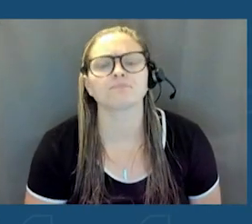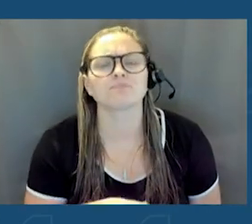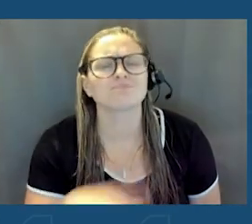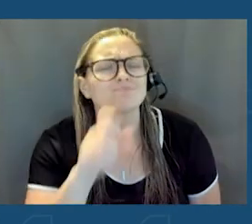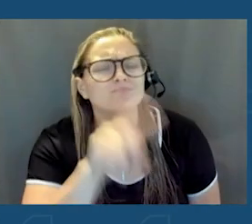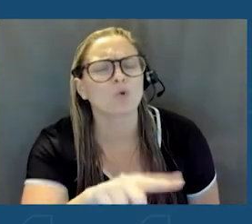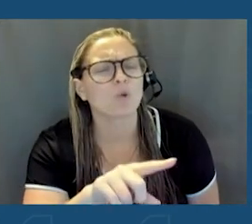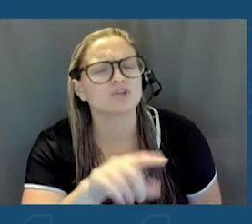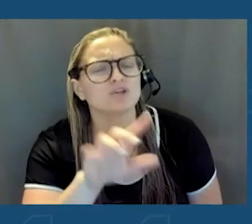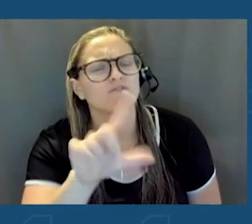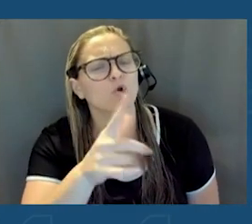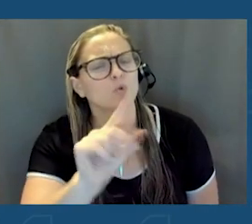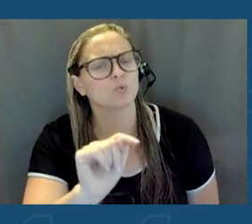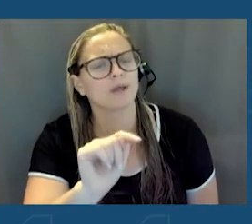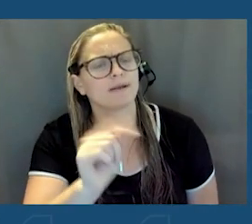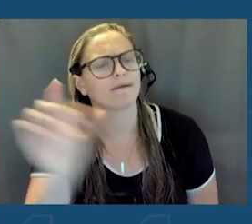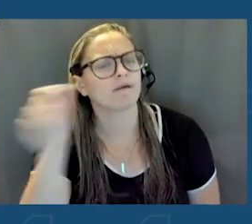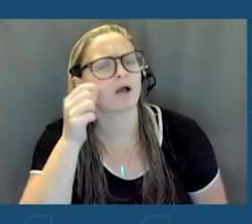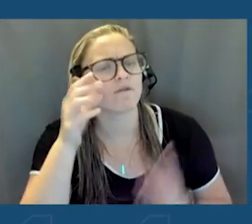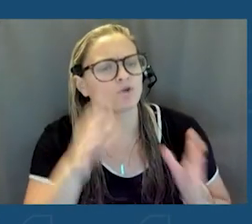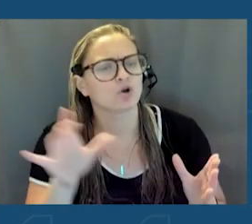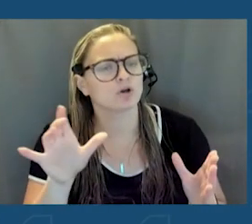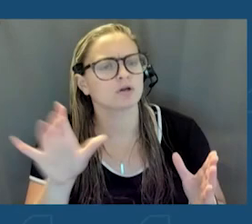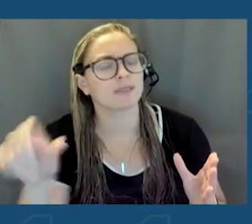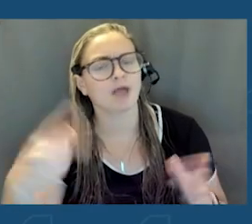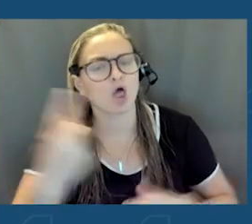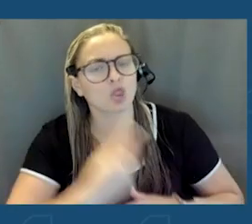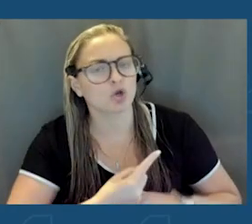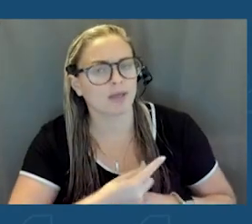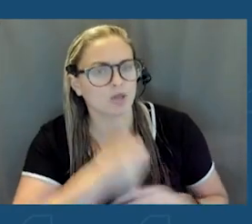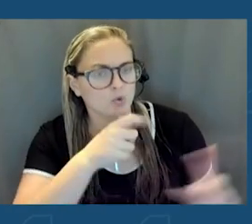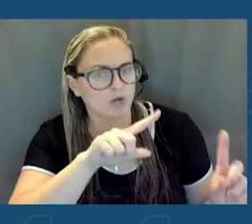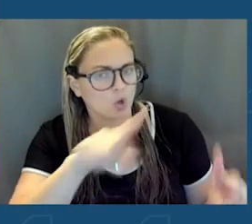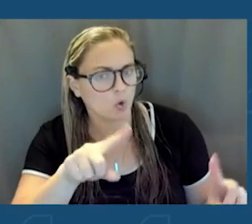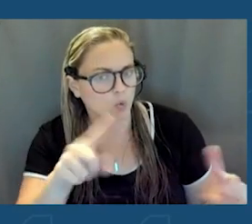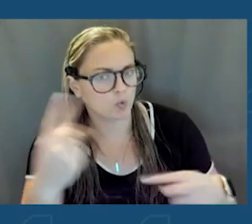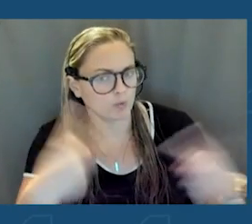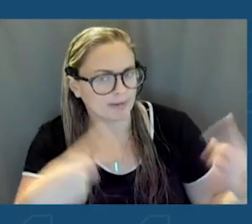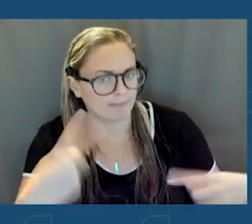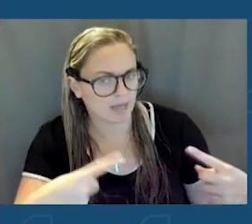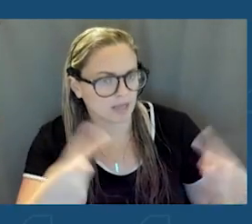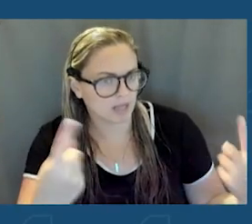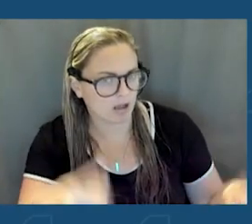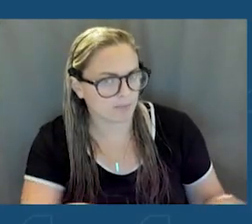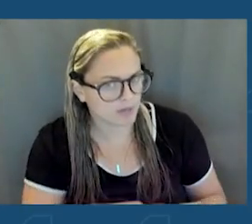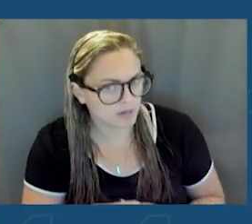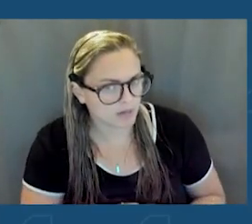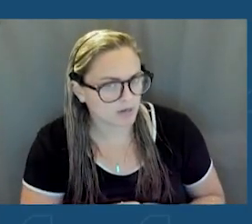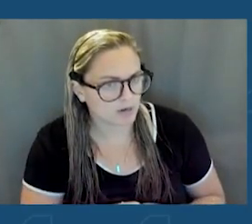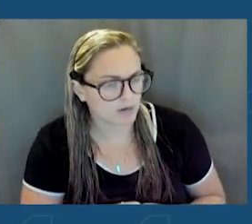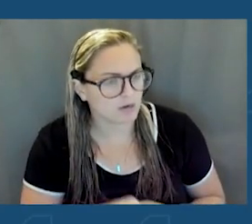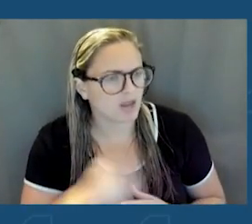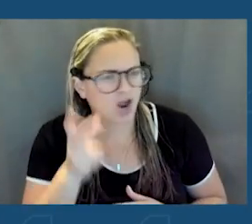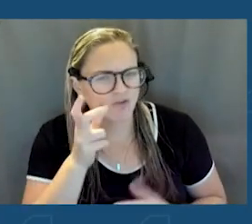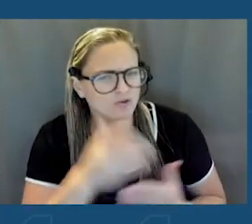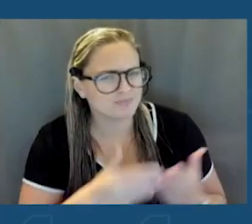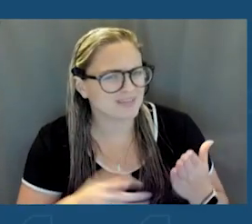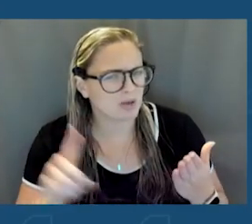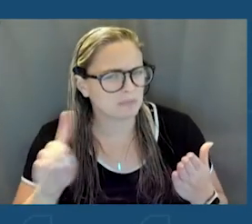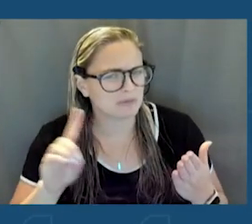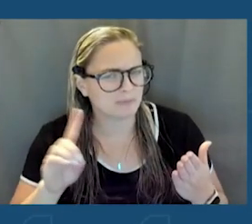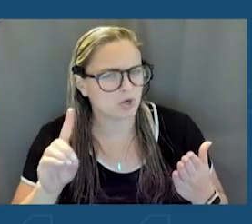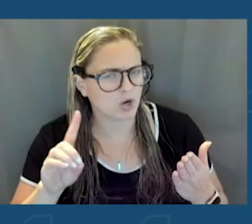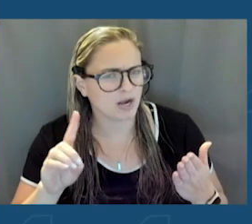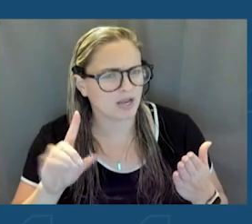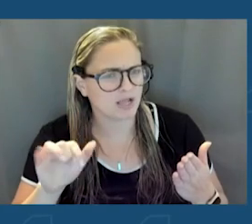Governor. The other day, you didn't attend a debate that was going on. I've heard from some Democratic clubs